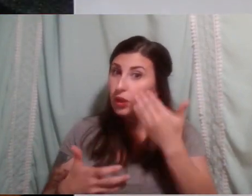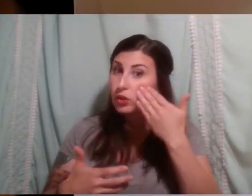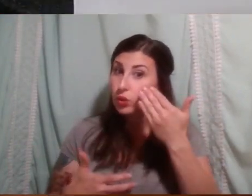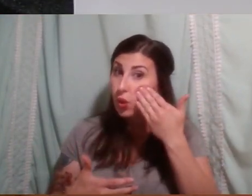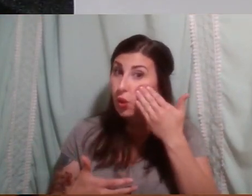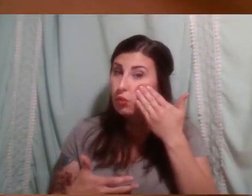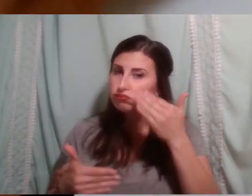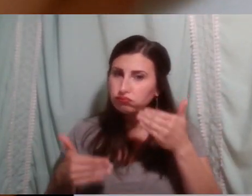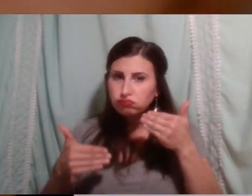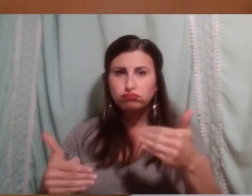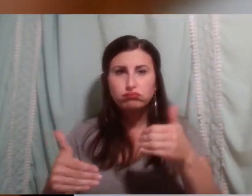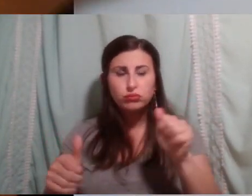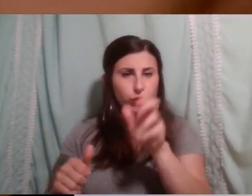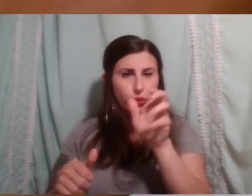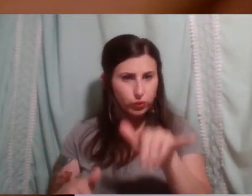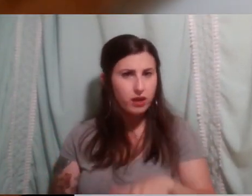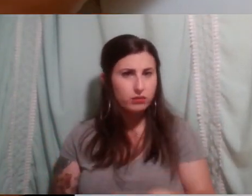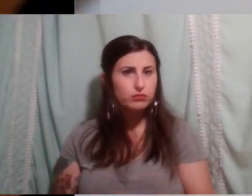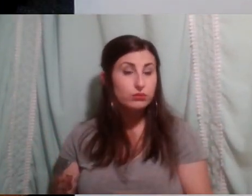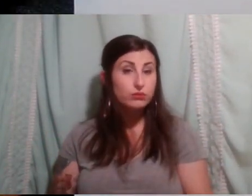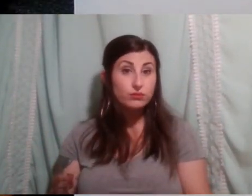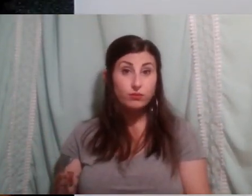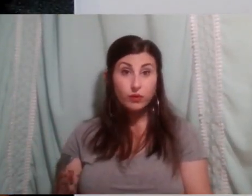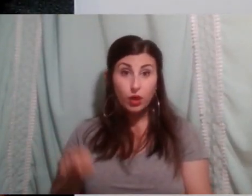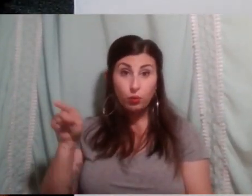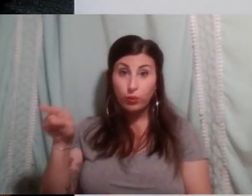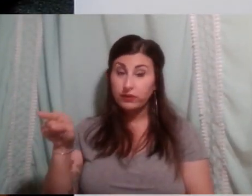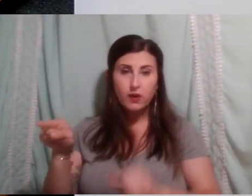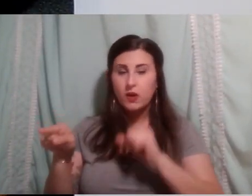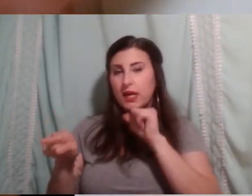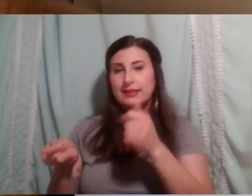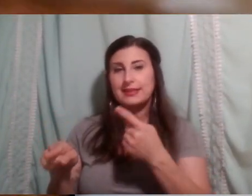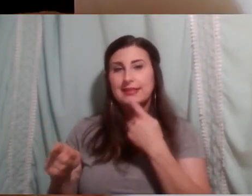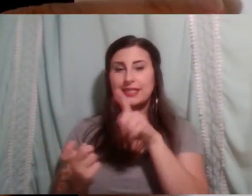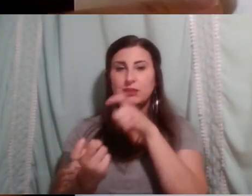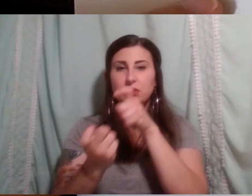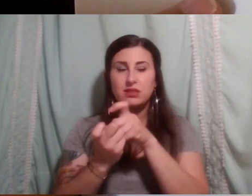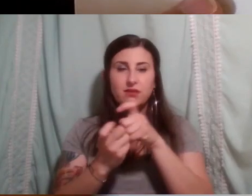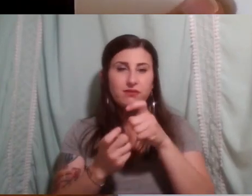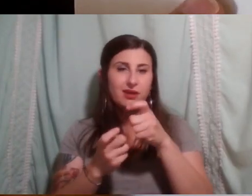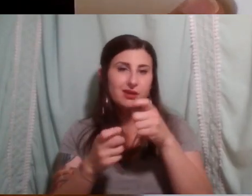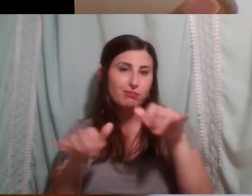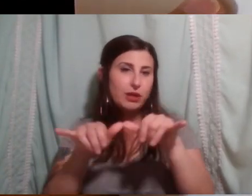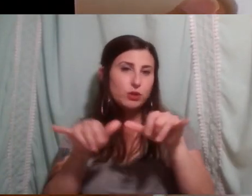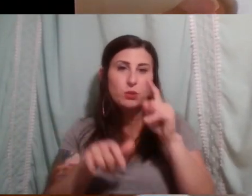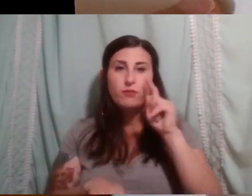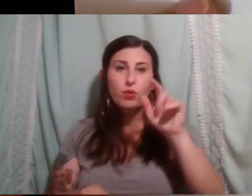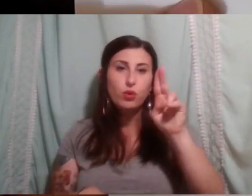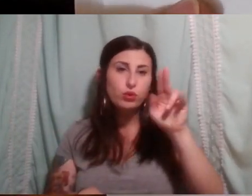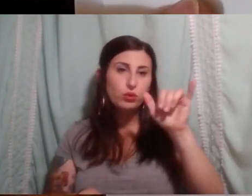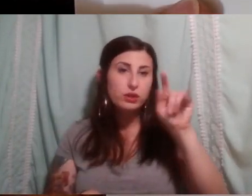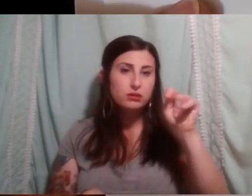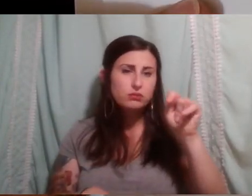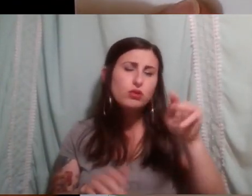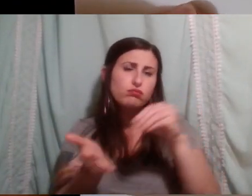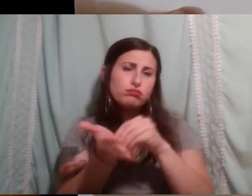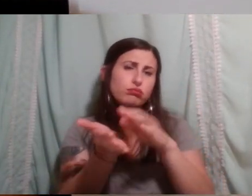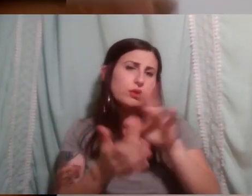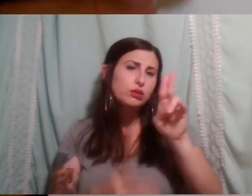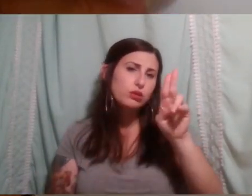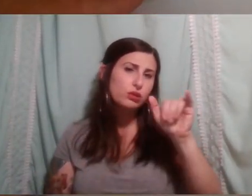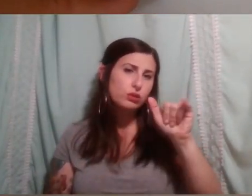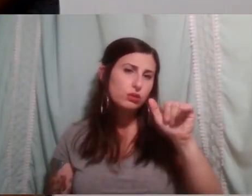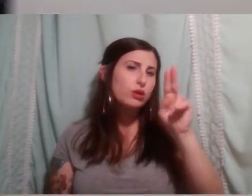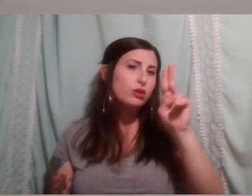really wanted to know, you can say that. And here I didn't give you the units, so you can just write units. Okay.